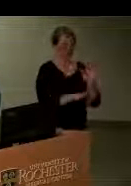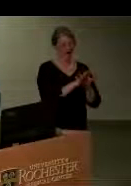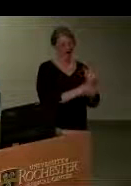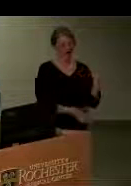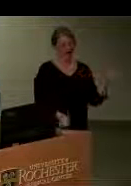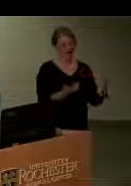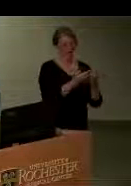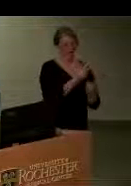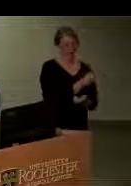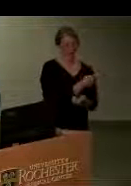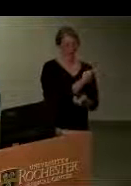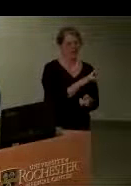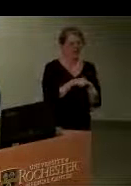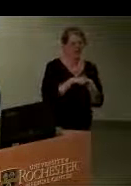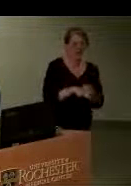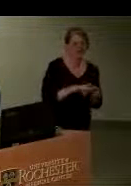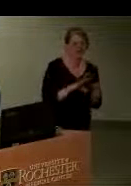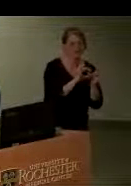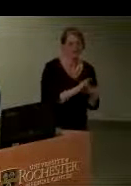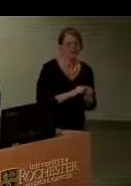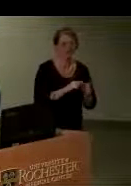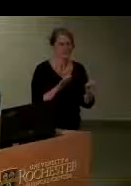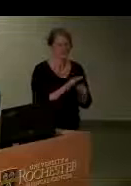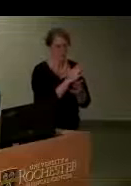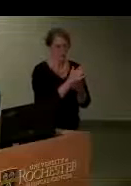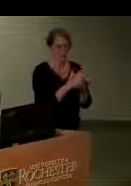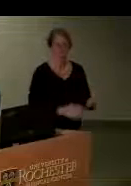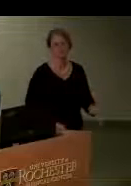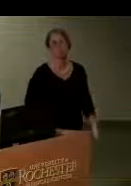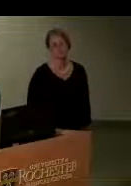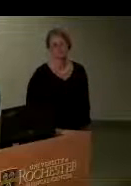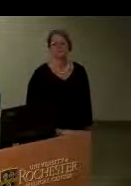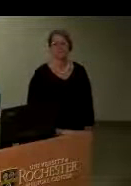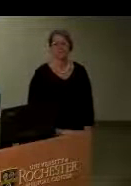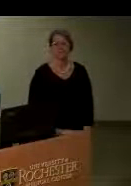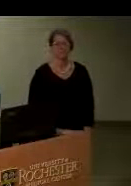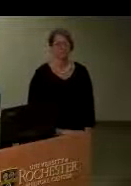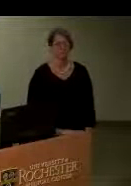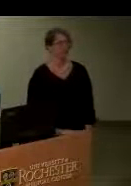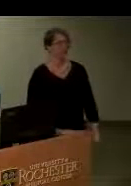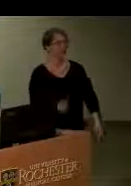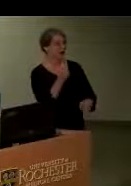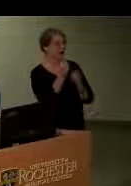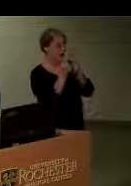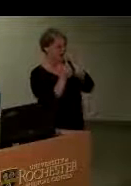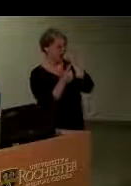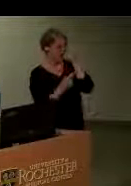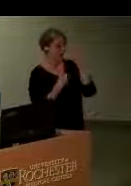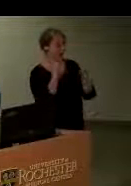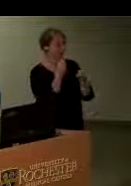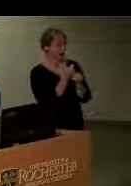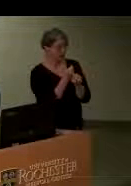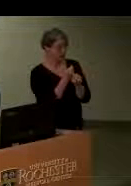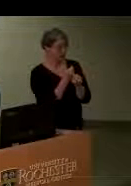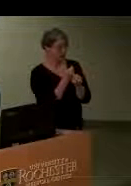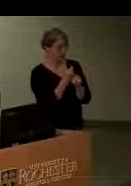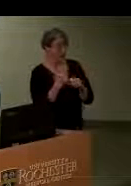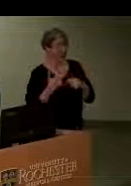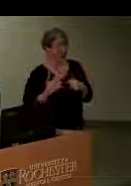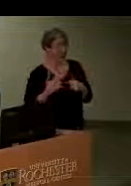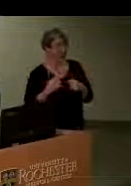And the specialty is relevant to the whole course. In 11 years, we have had 4 of